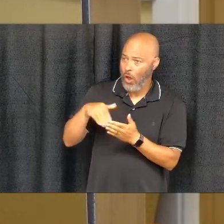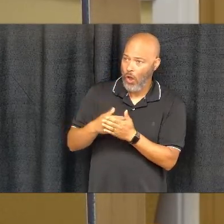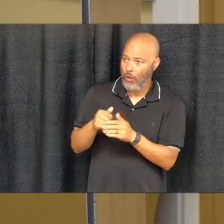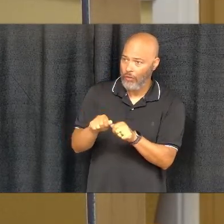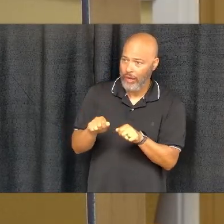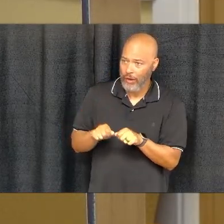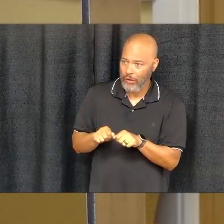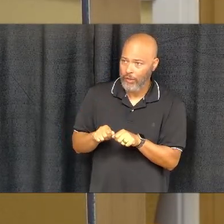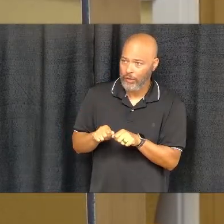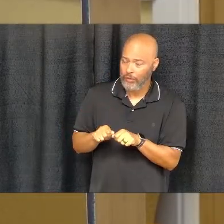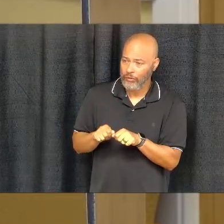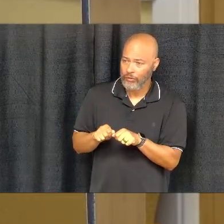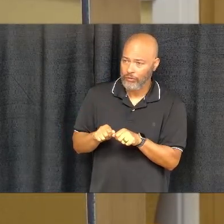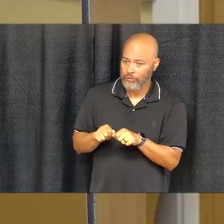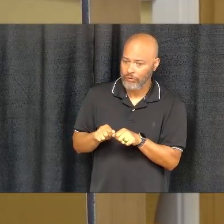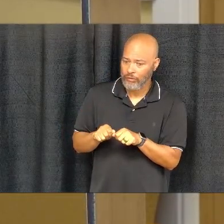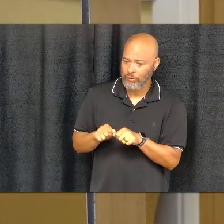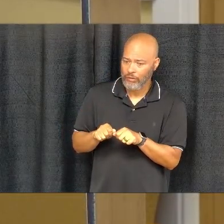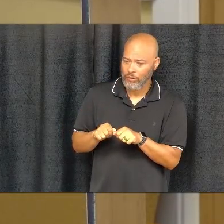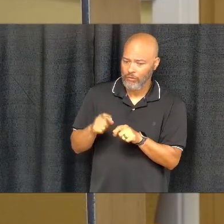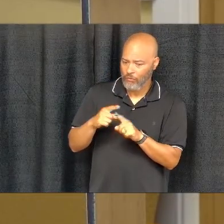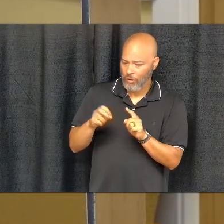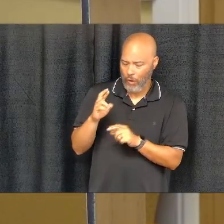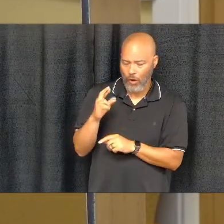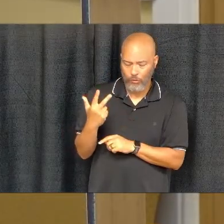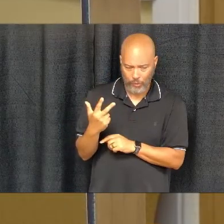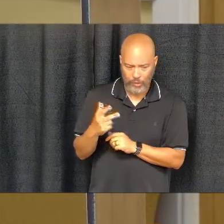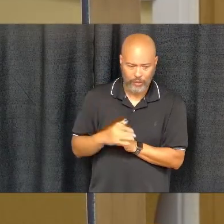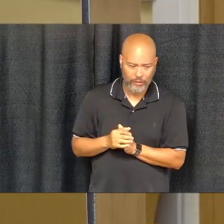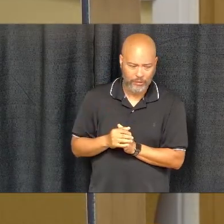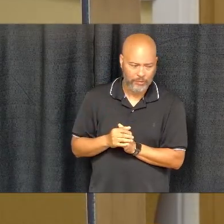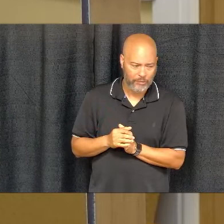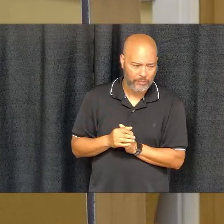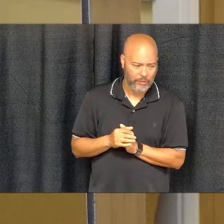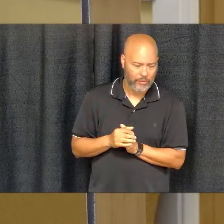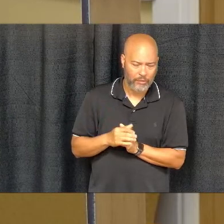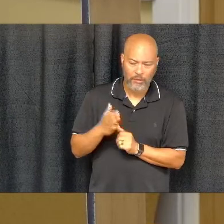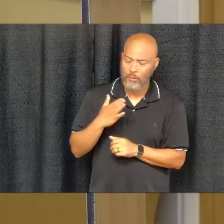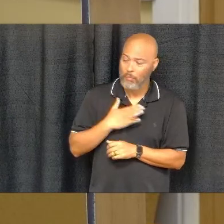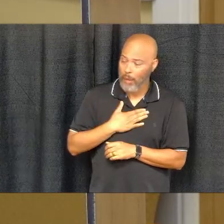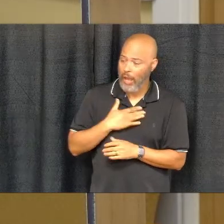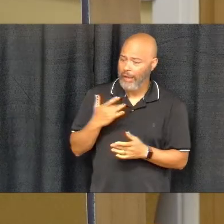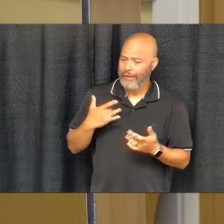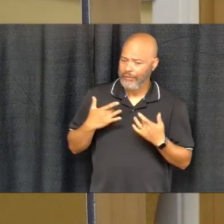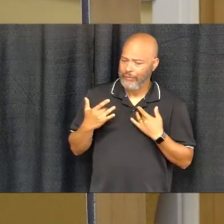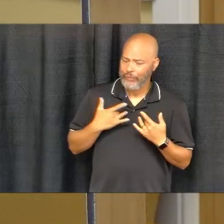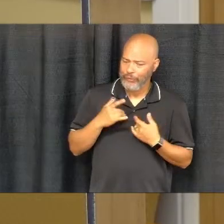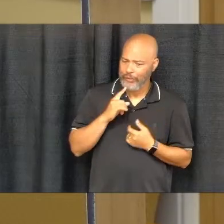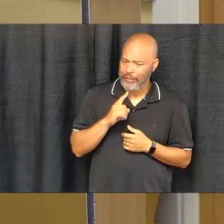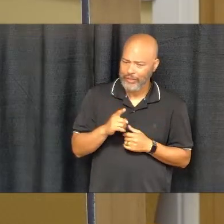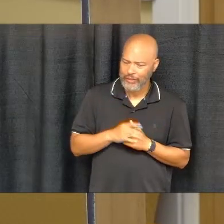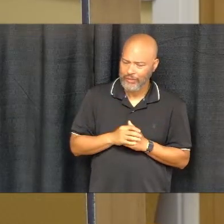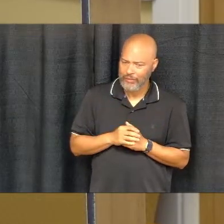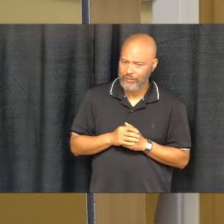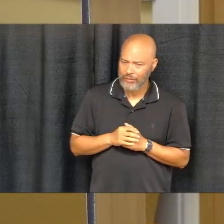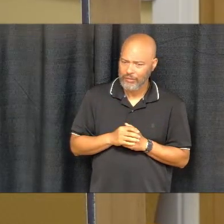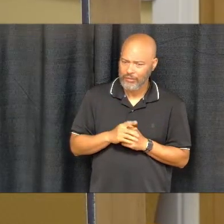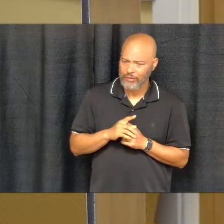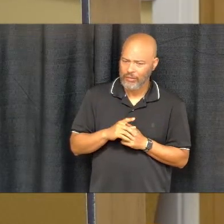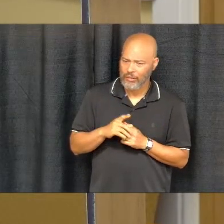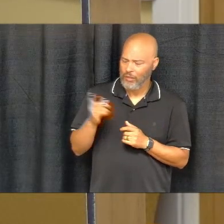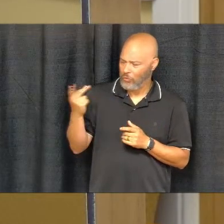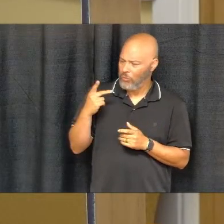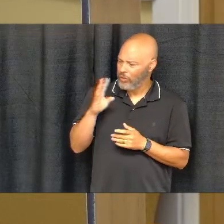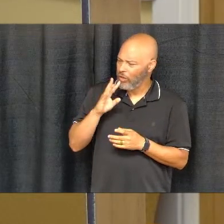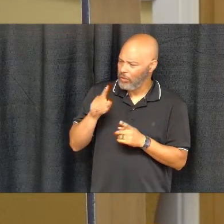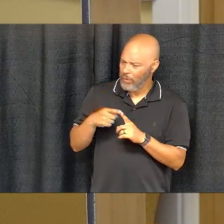of, for R3. My concern is this, under, and we discussed